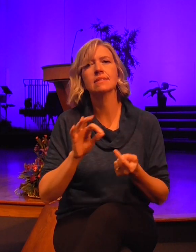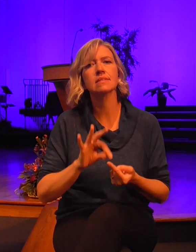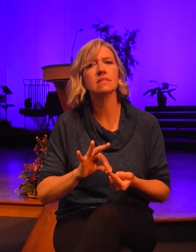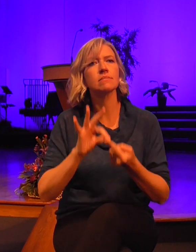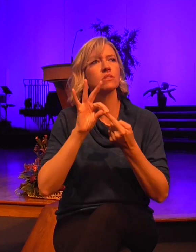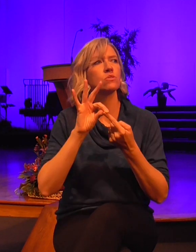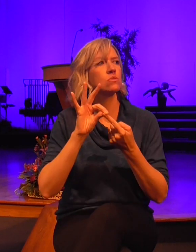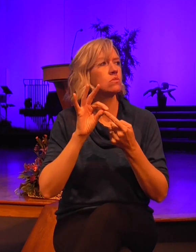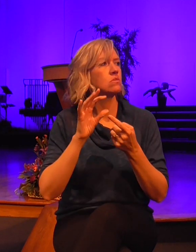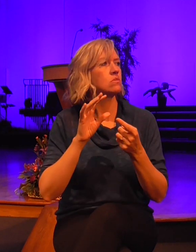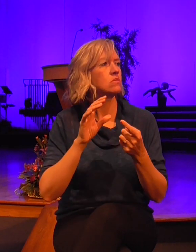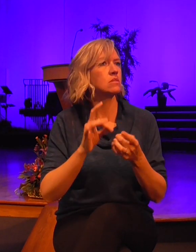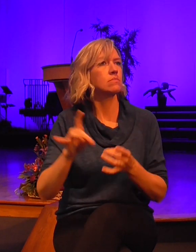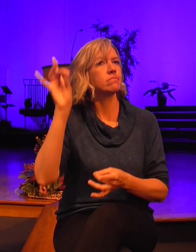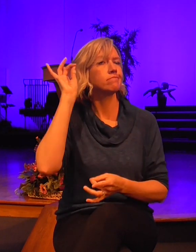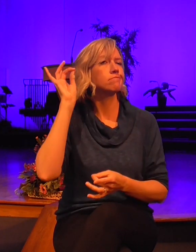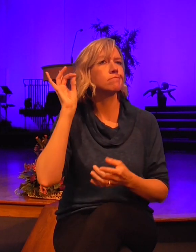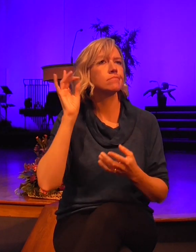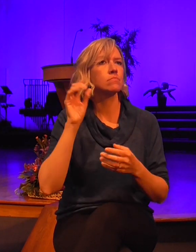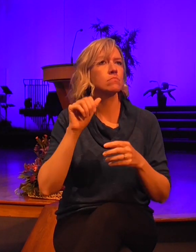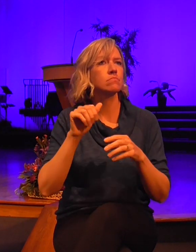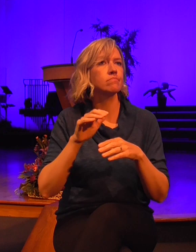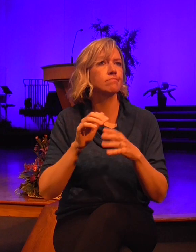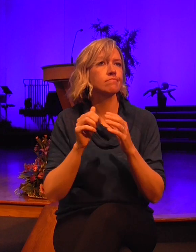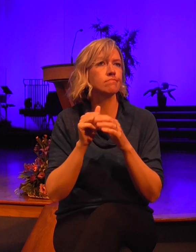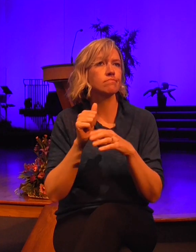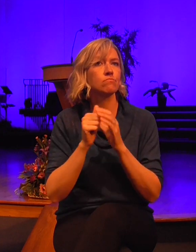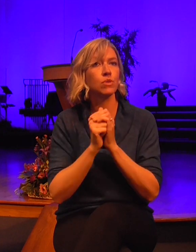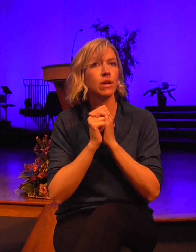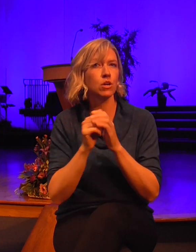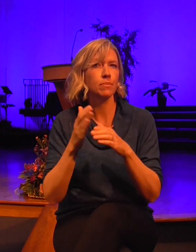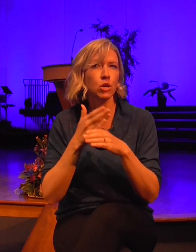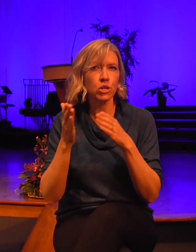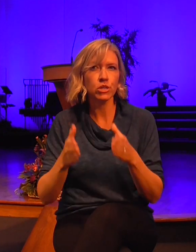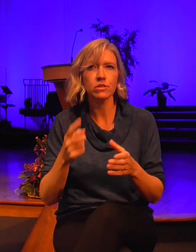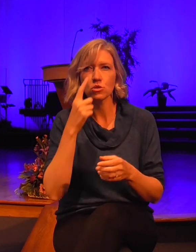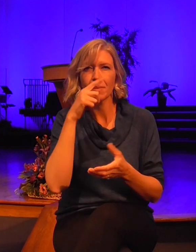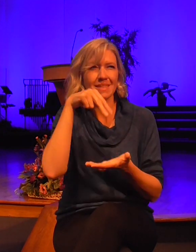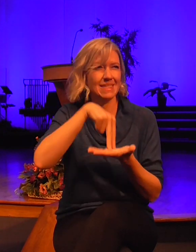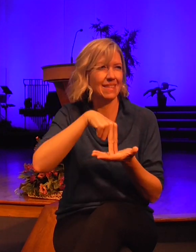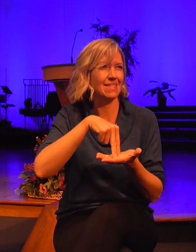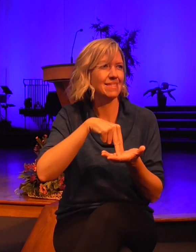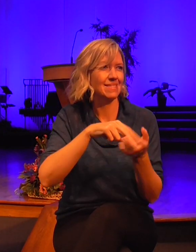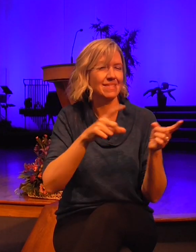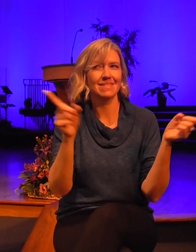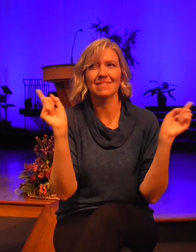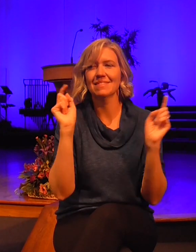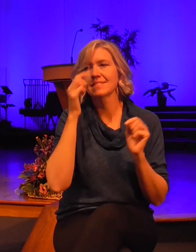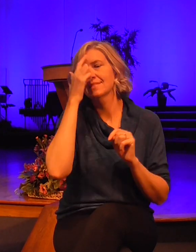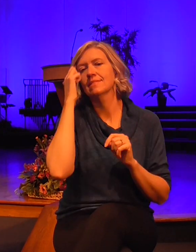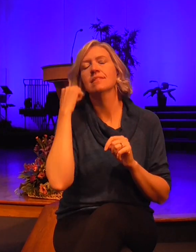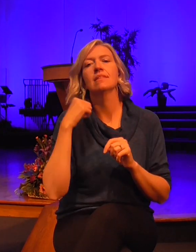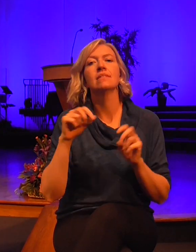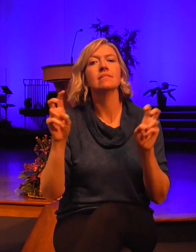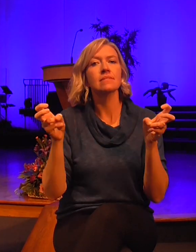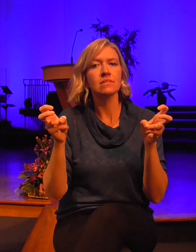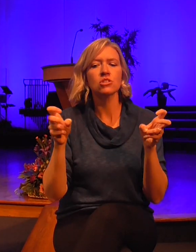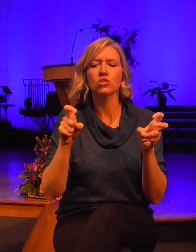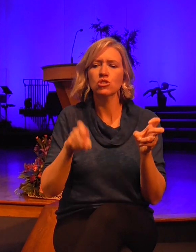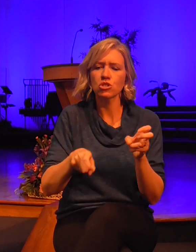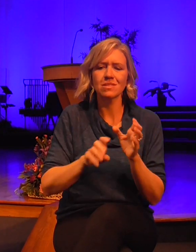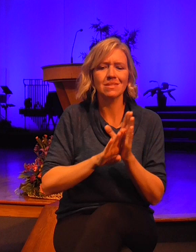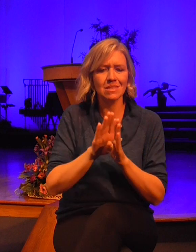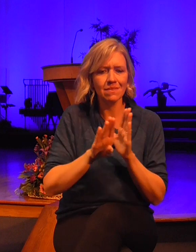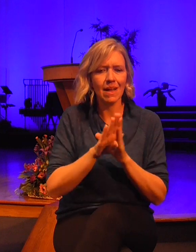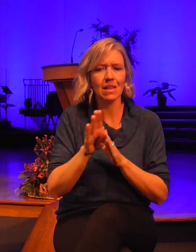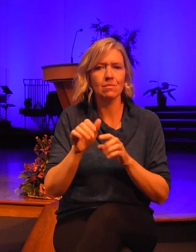practitioner prayer partners to stand and join me, some final words from Holmes and Kinnear. We should develop the practice of